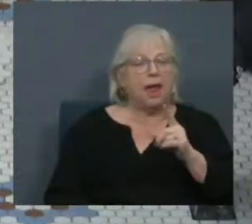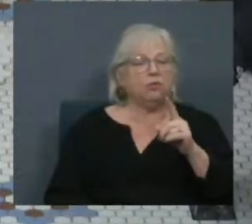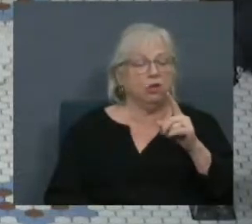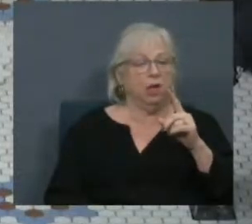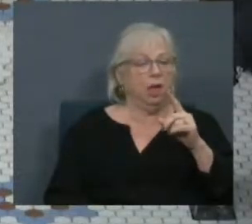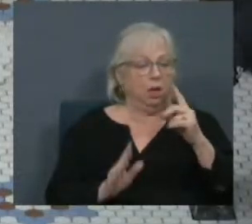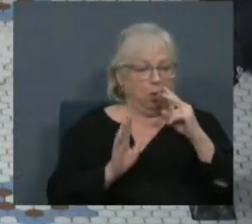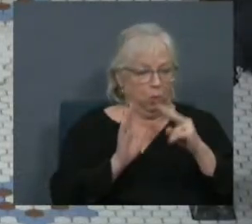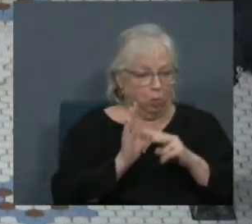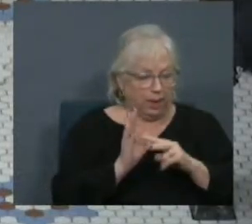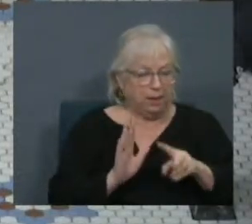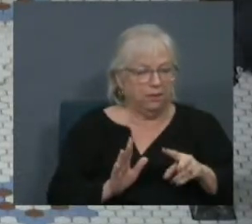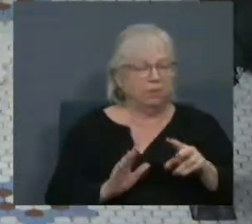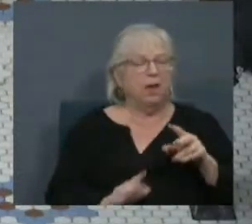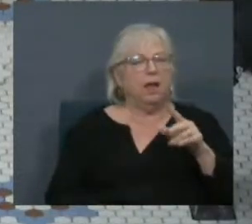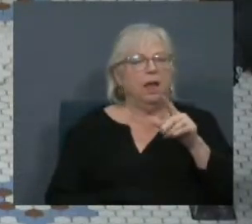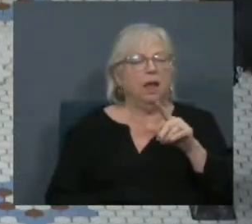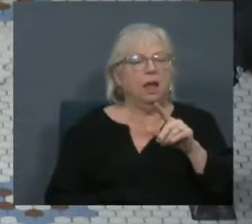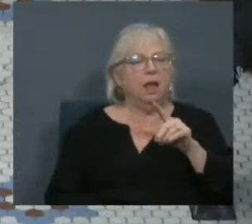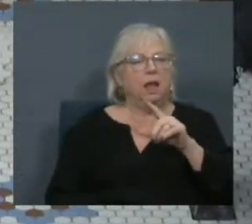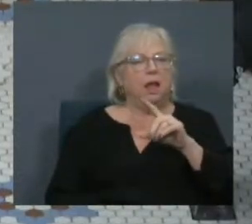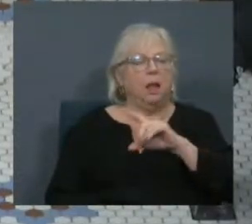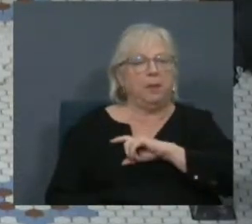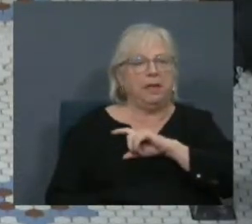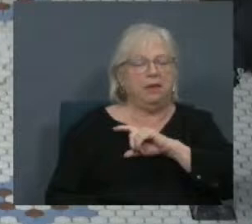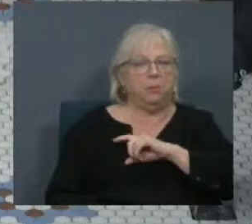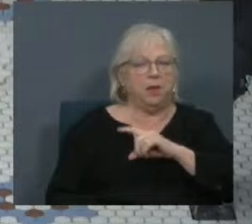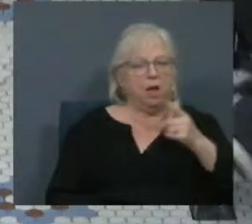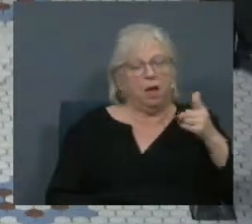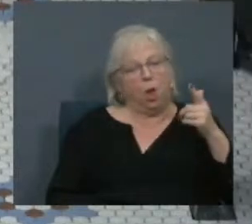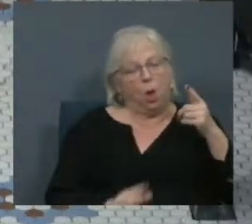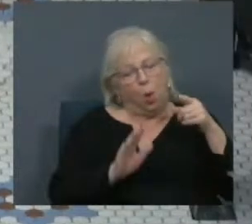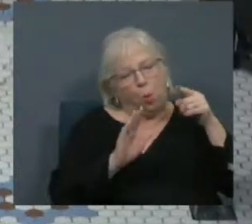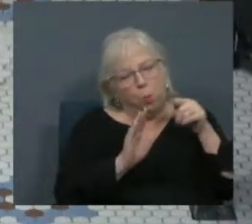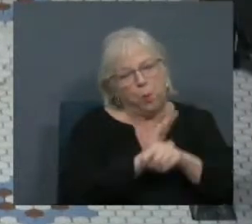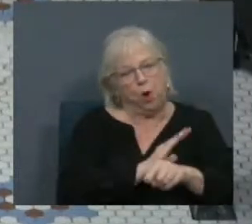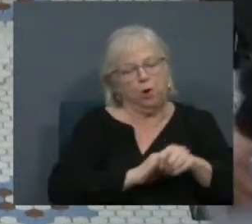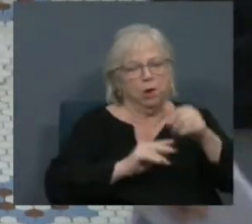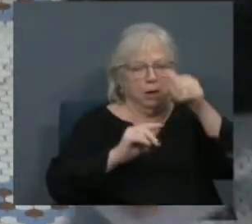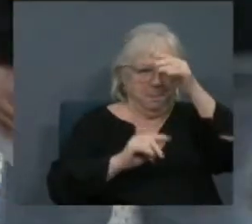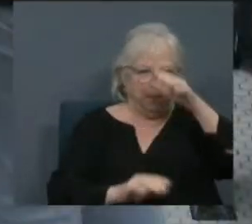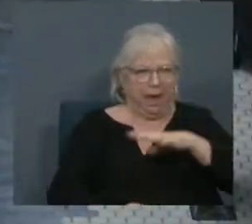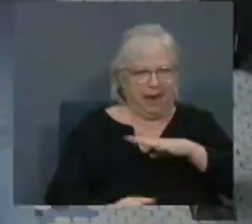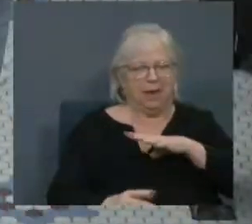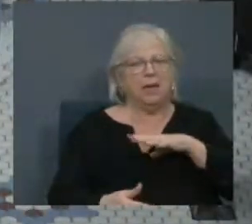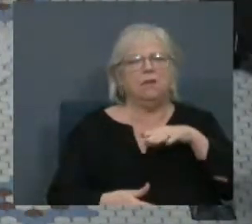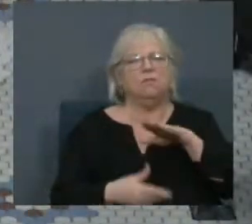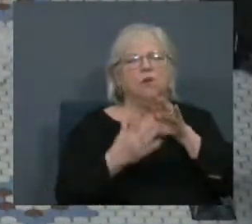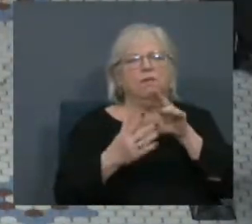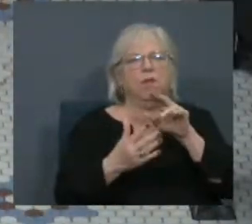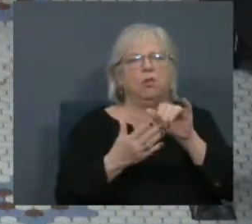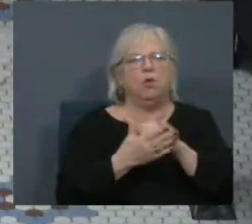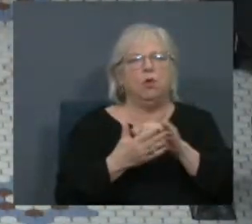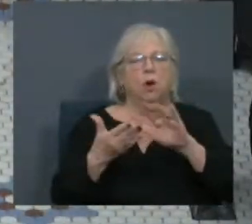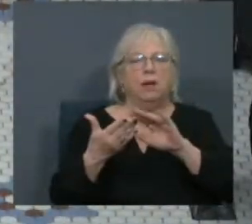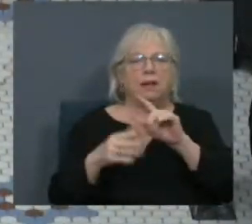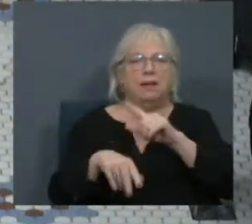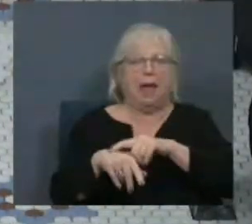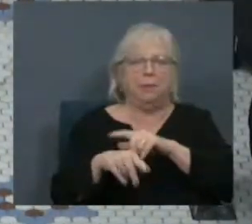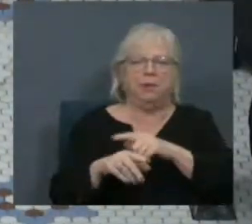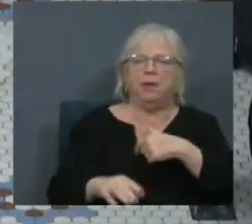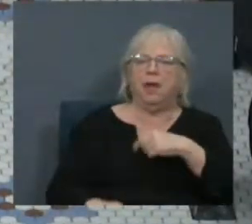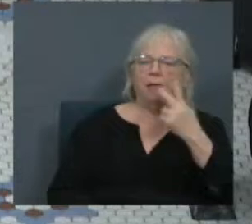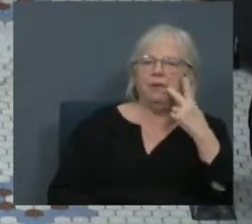officer murder a man in front of the Arkansas Times years ago. I've actually seen murdered bodies of my